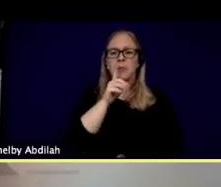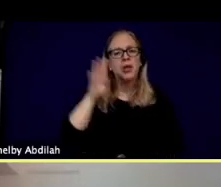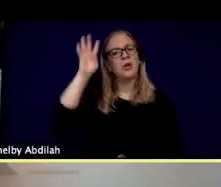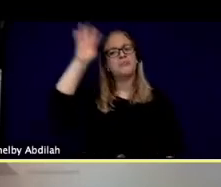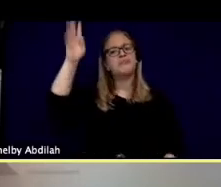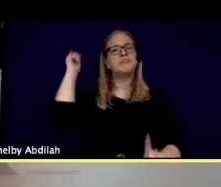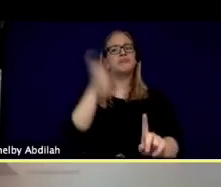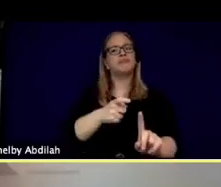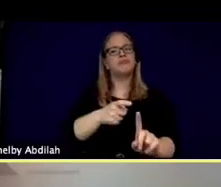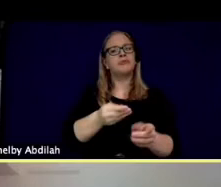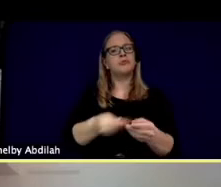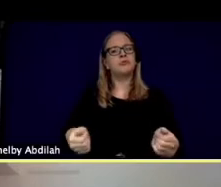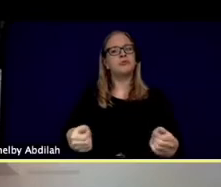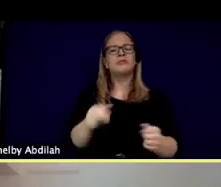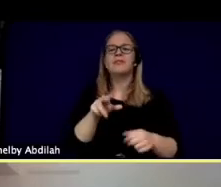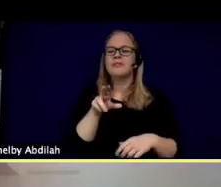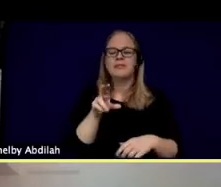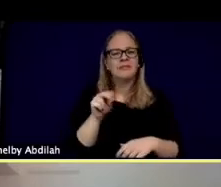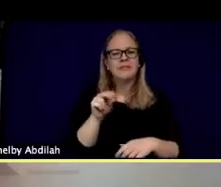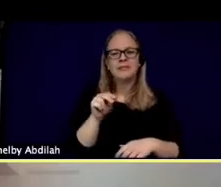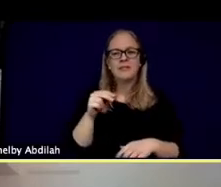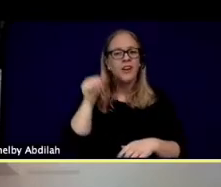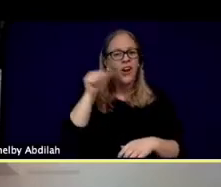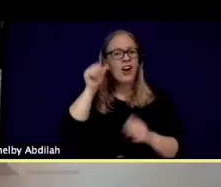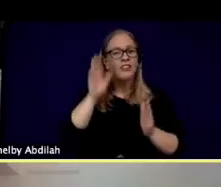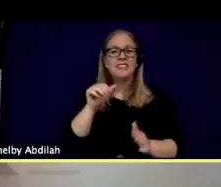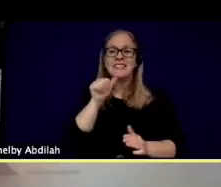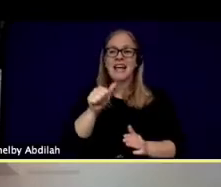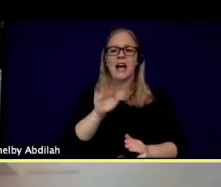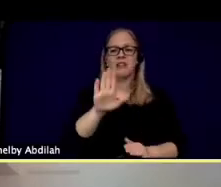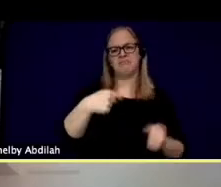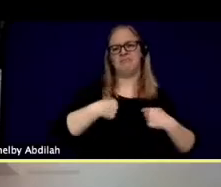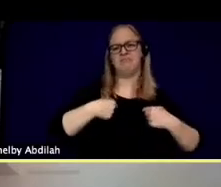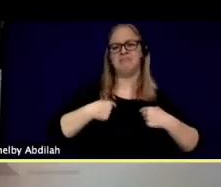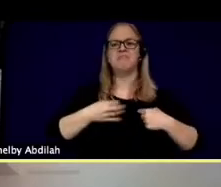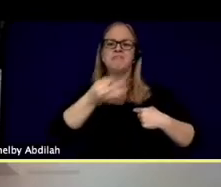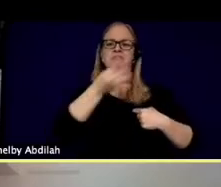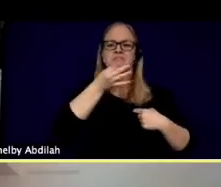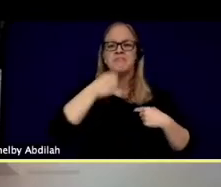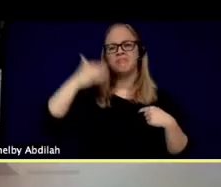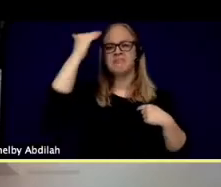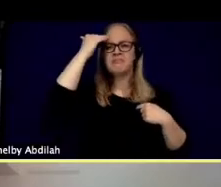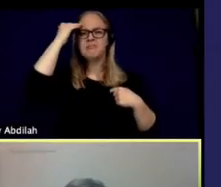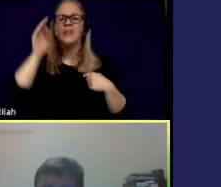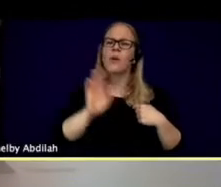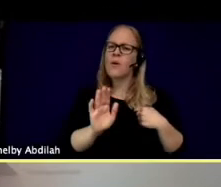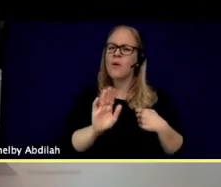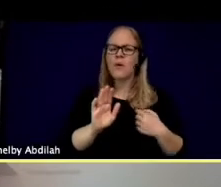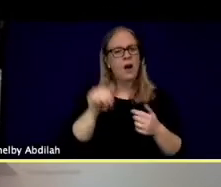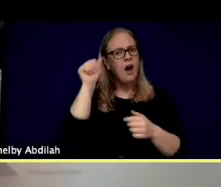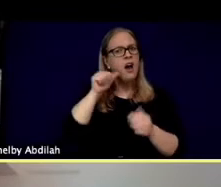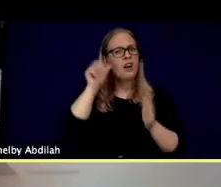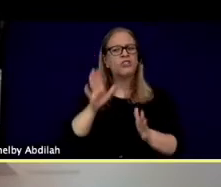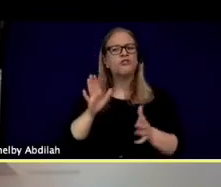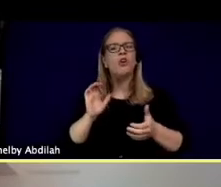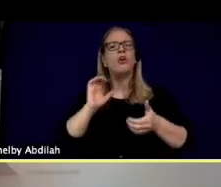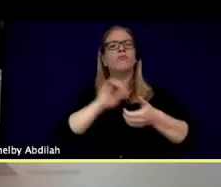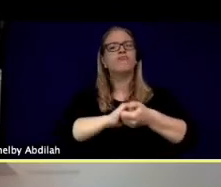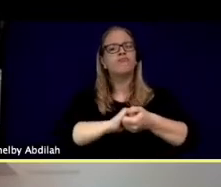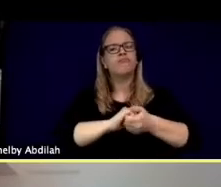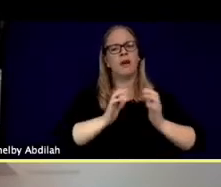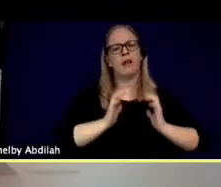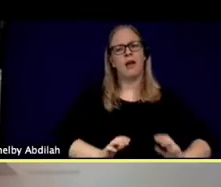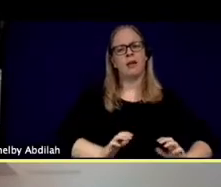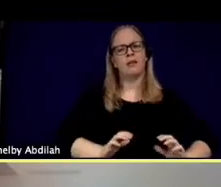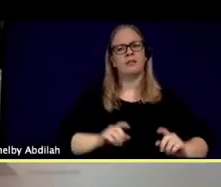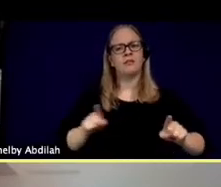this interaction as the expert, but as a collaborator, working equally with the client to determine